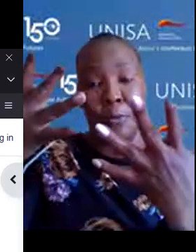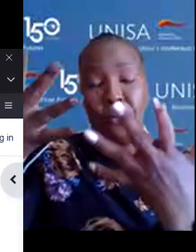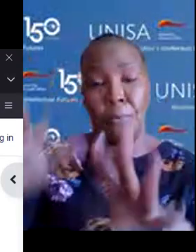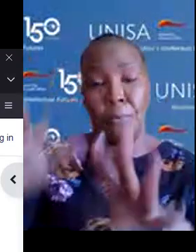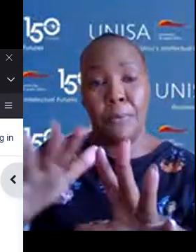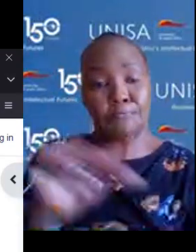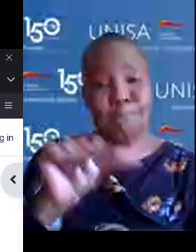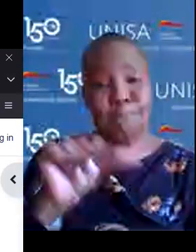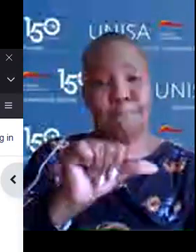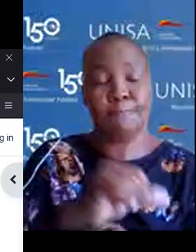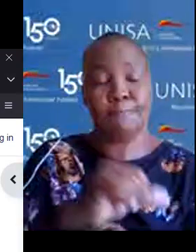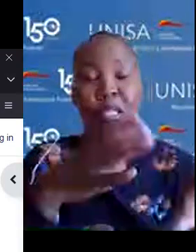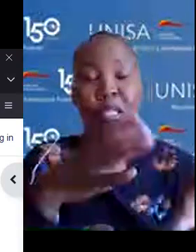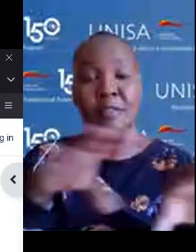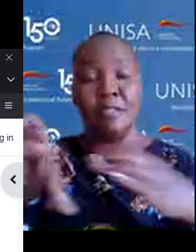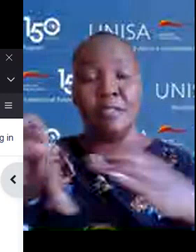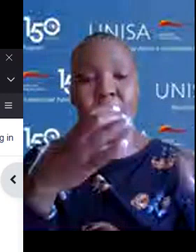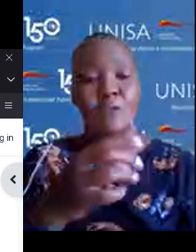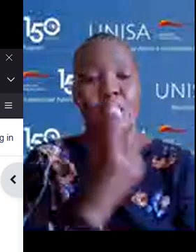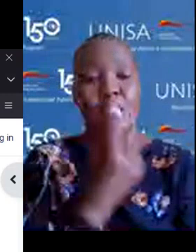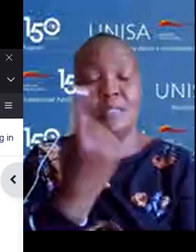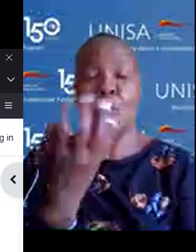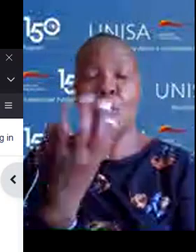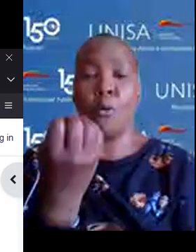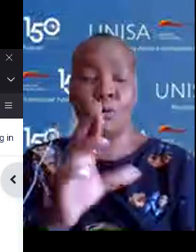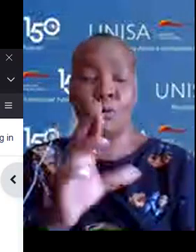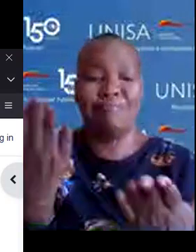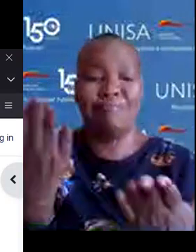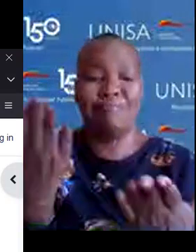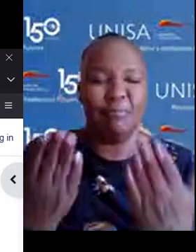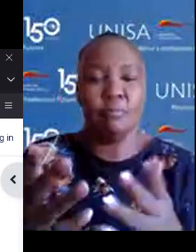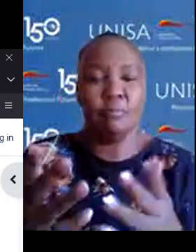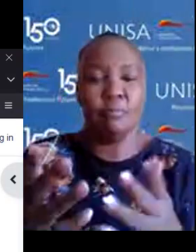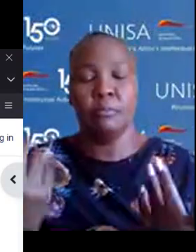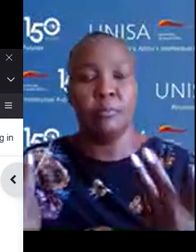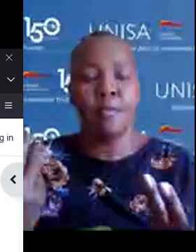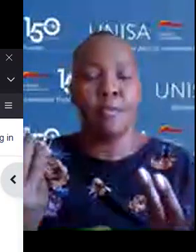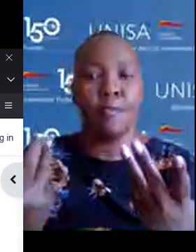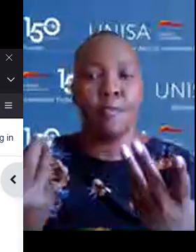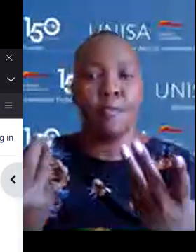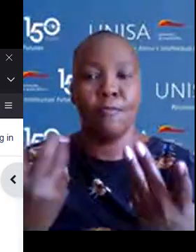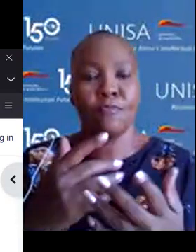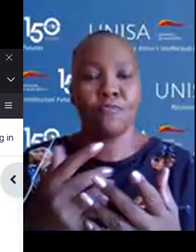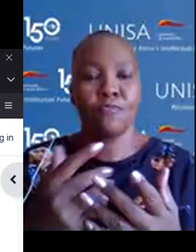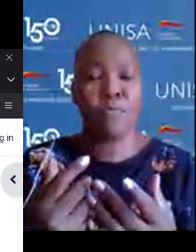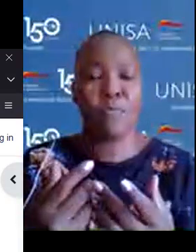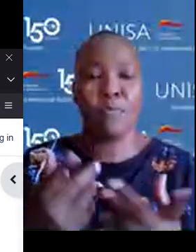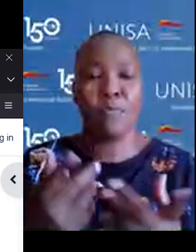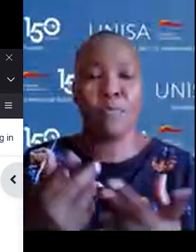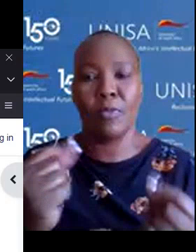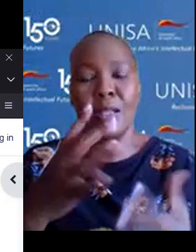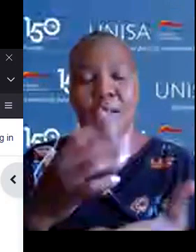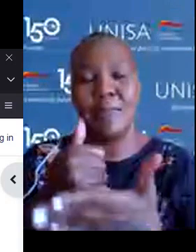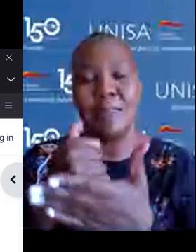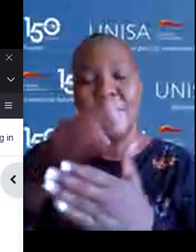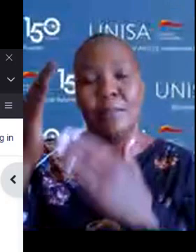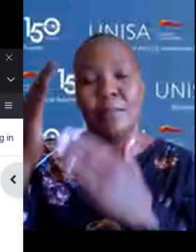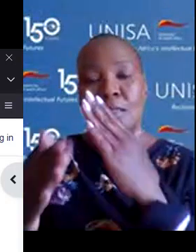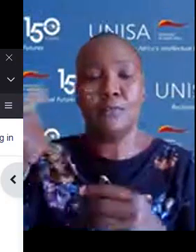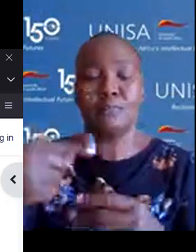activities yourself. Or you can actually, if you don't need any assistance right at the hand, you can